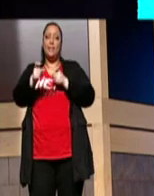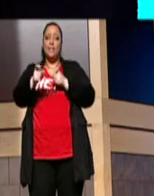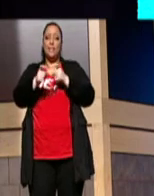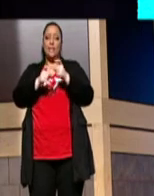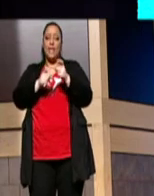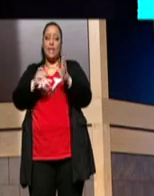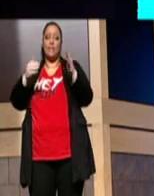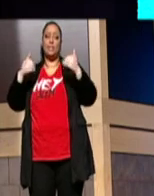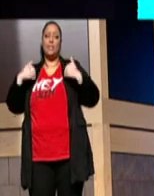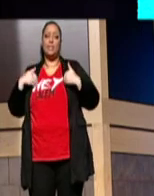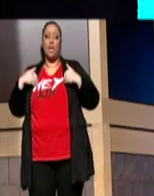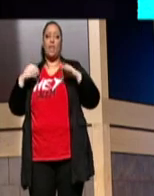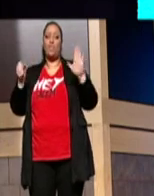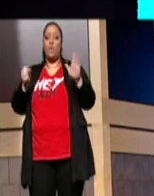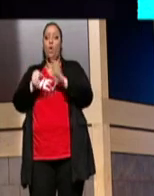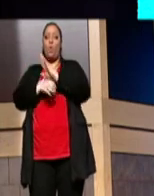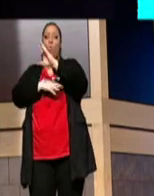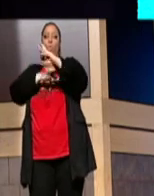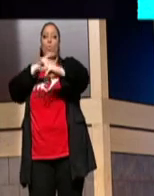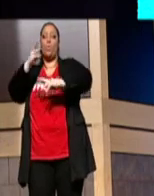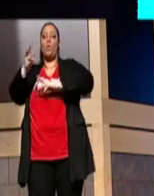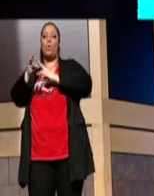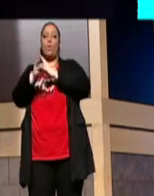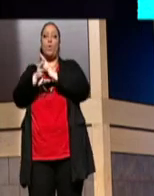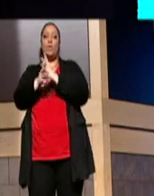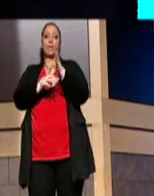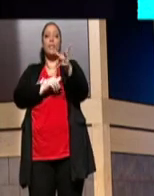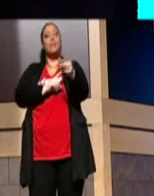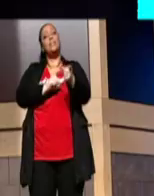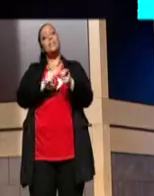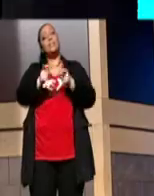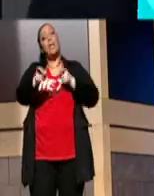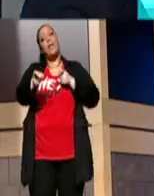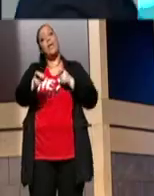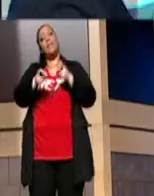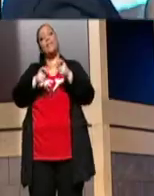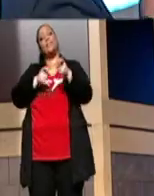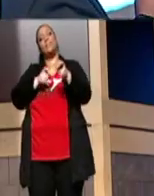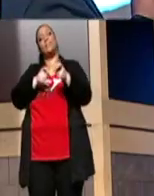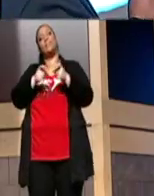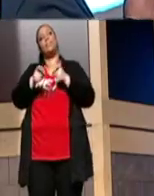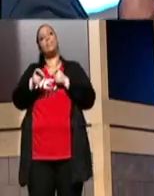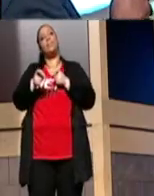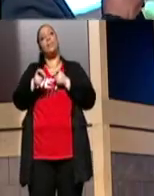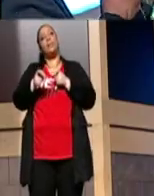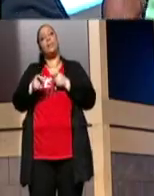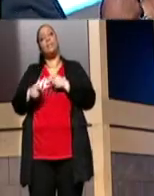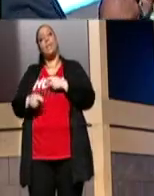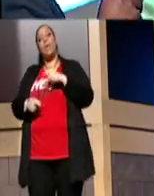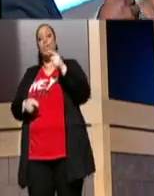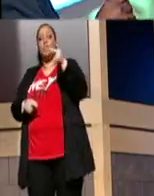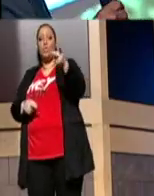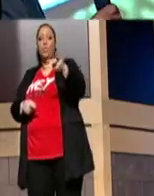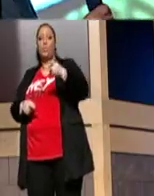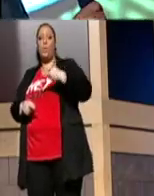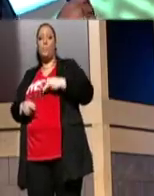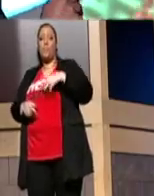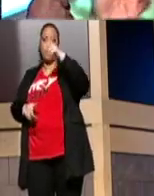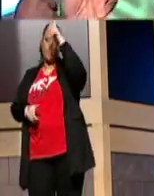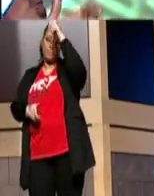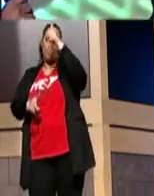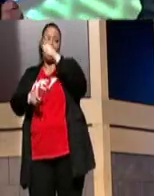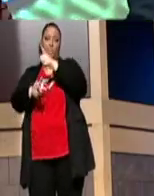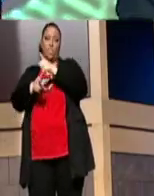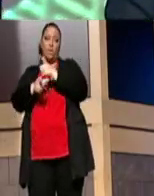in his hands. He got the whole world in his hands. He got you and me, brother. He's got you and